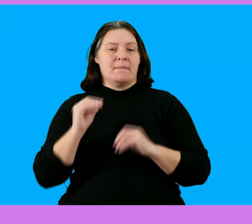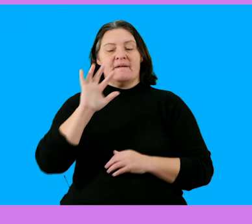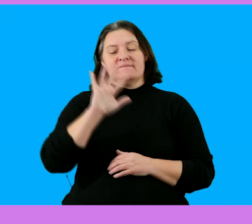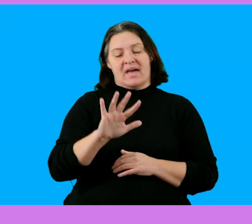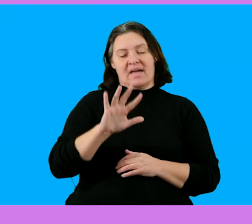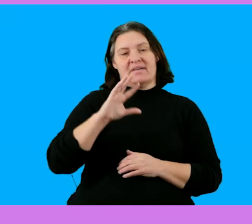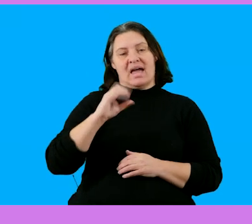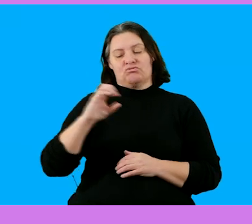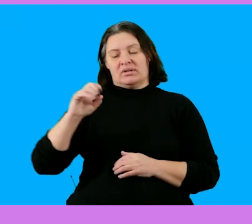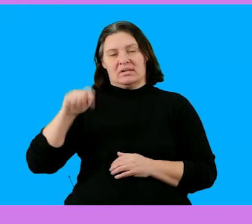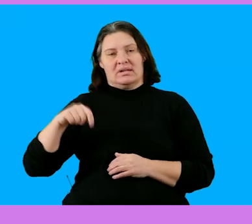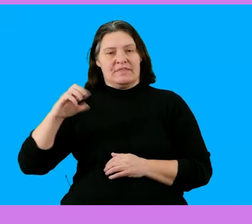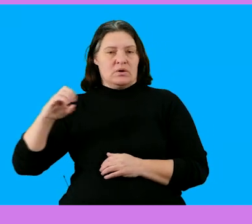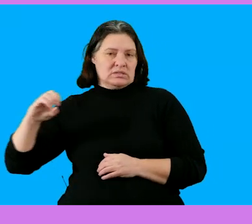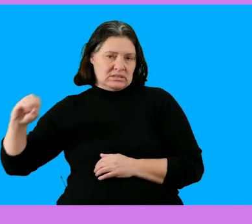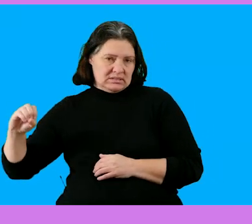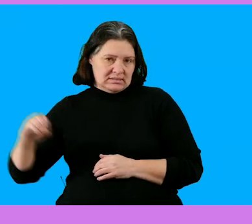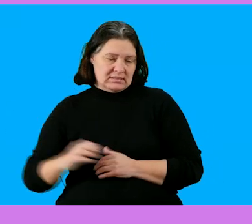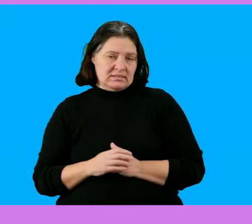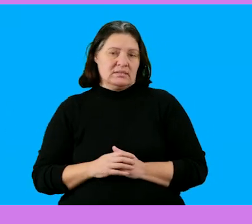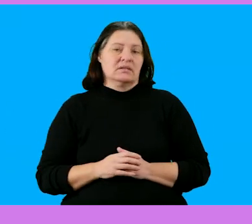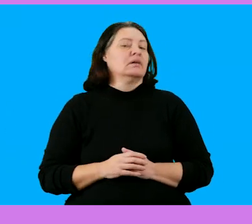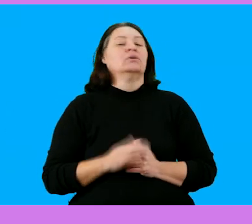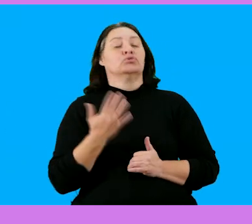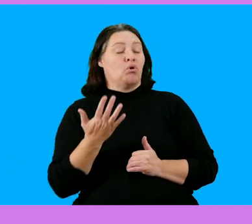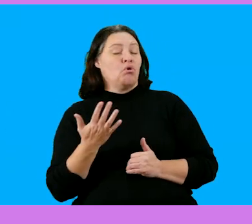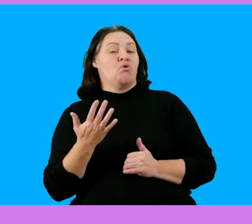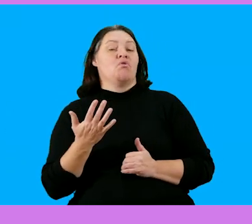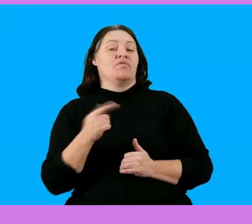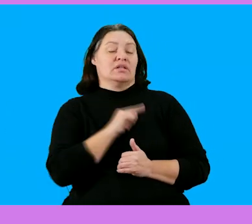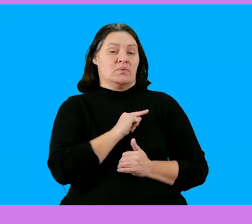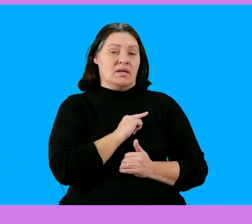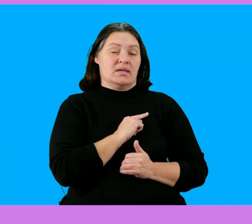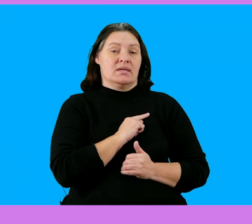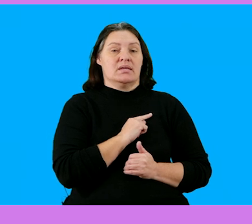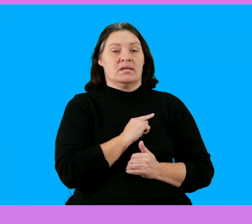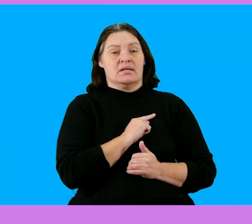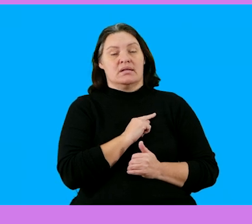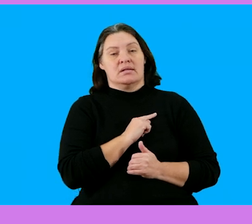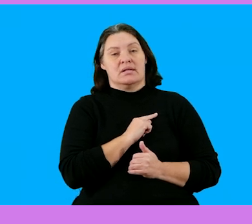us 500,000. So therefore,